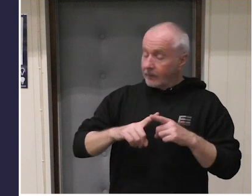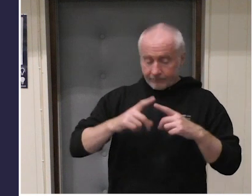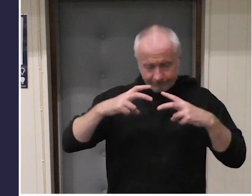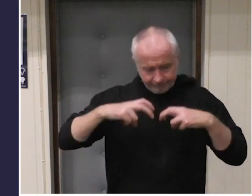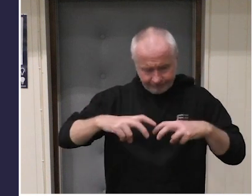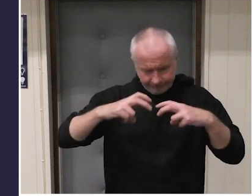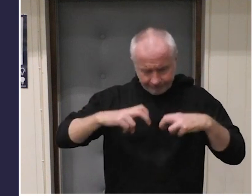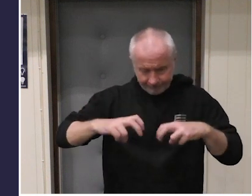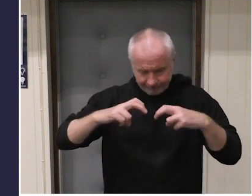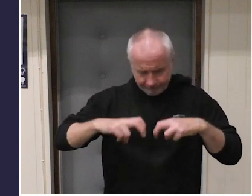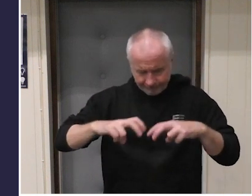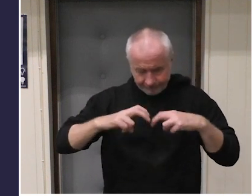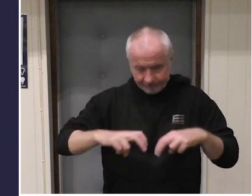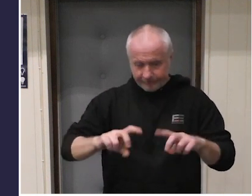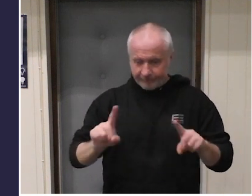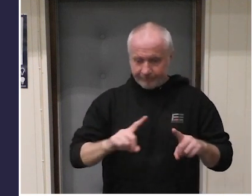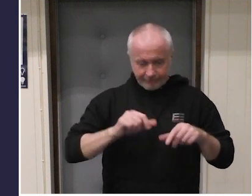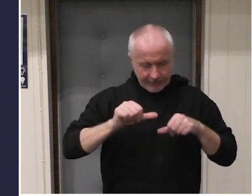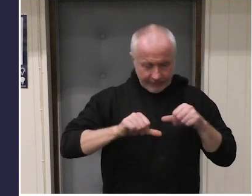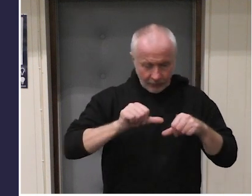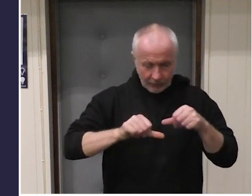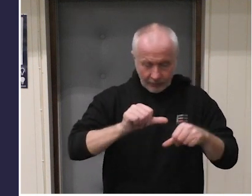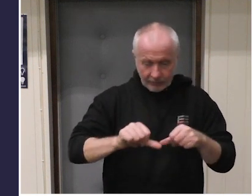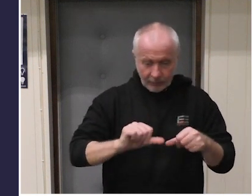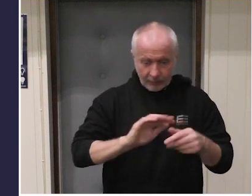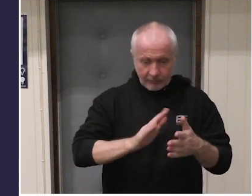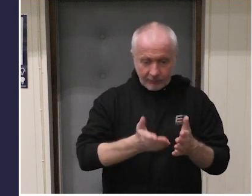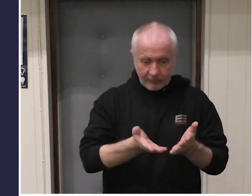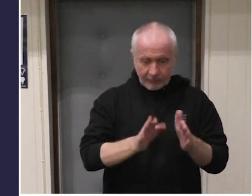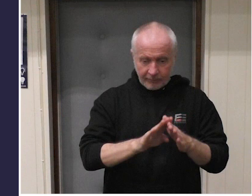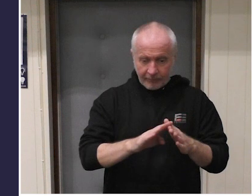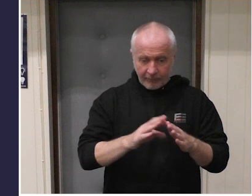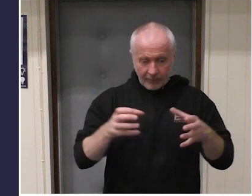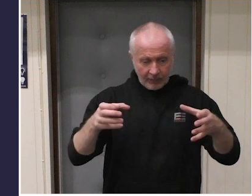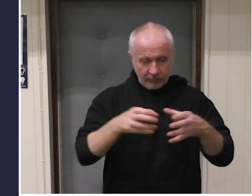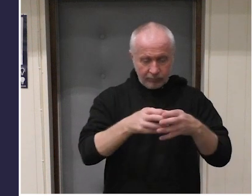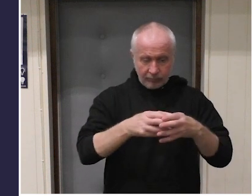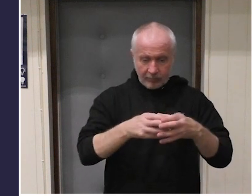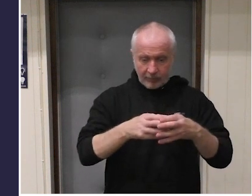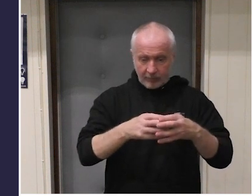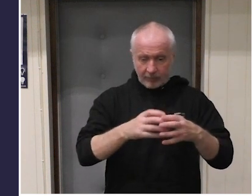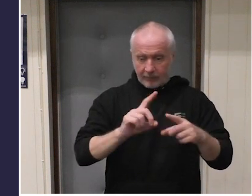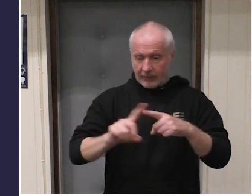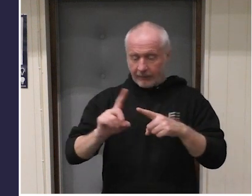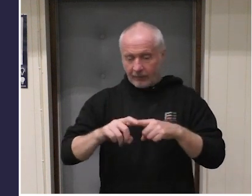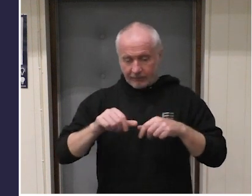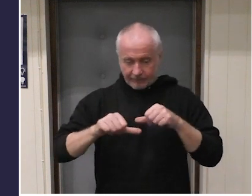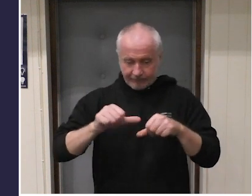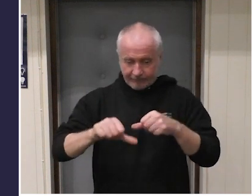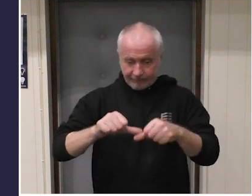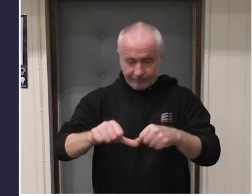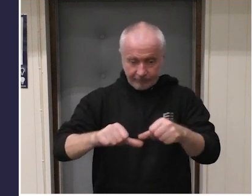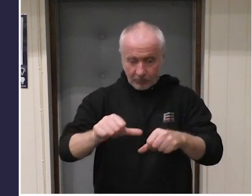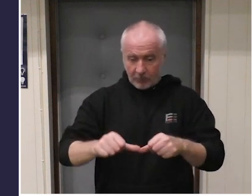sequences for that fold. You essentially sort of constrain it to that structure. You say, let me look at all the different sequences,